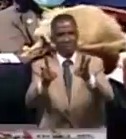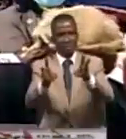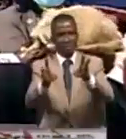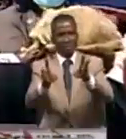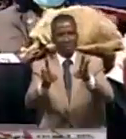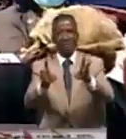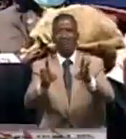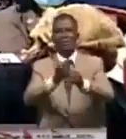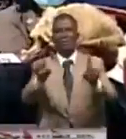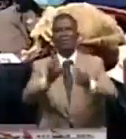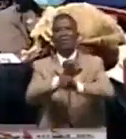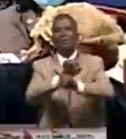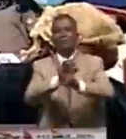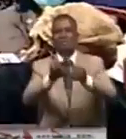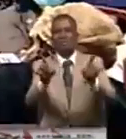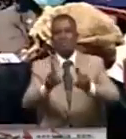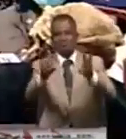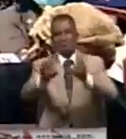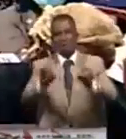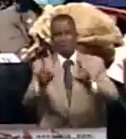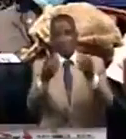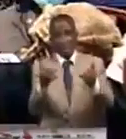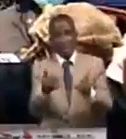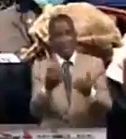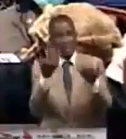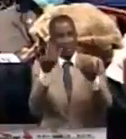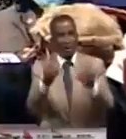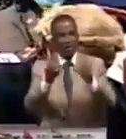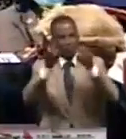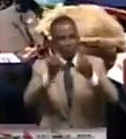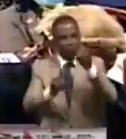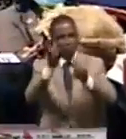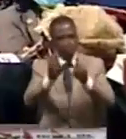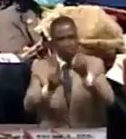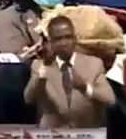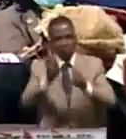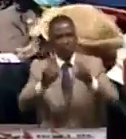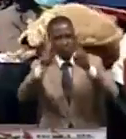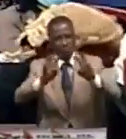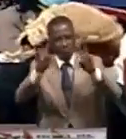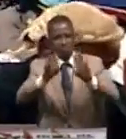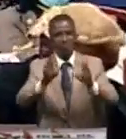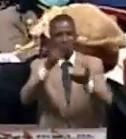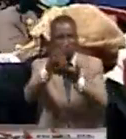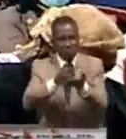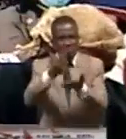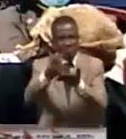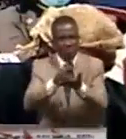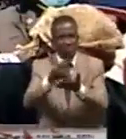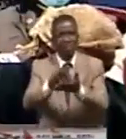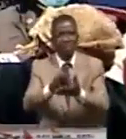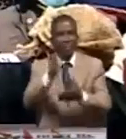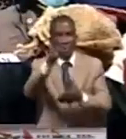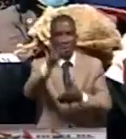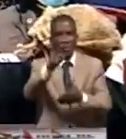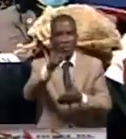in these proceedings, at the point of case management, your Lordship basically asked